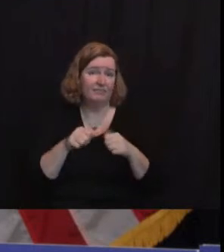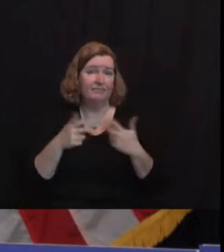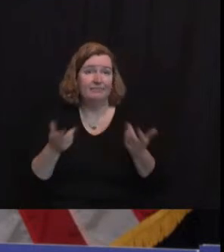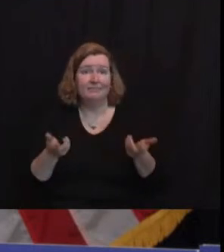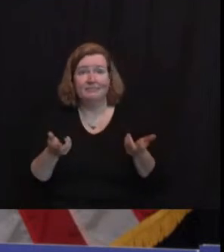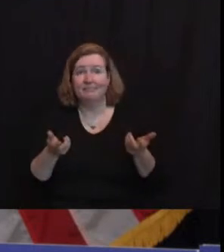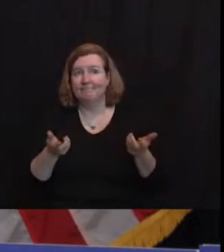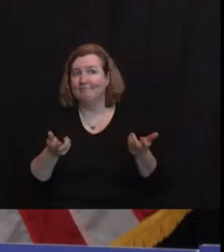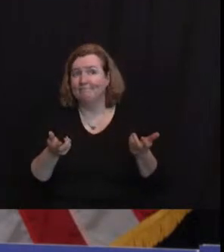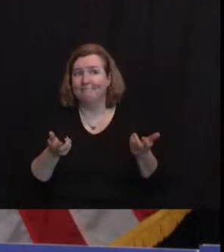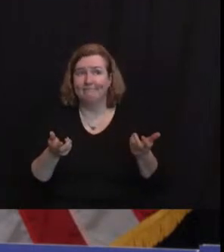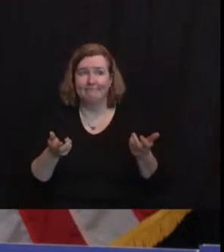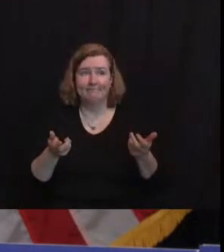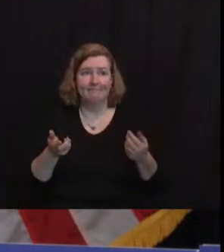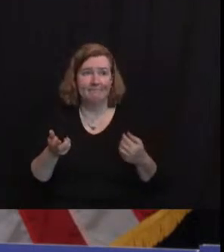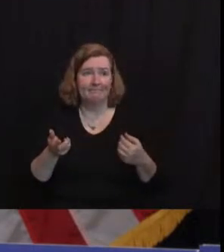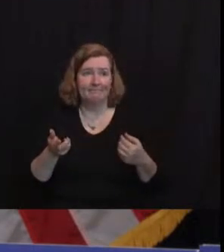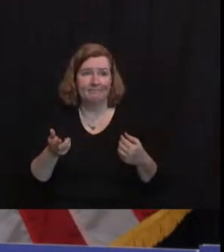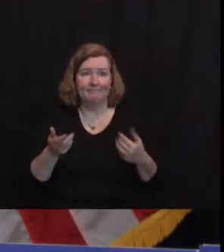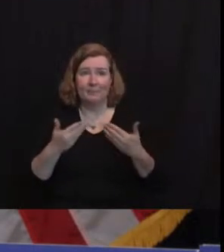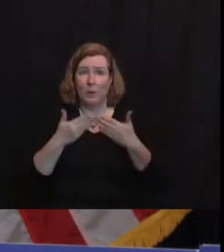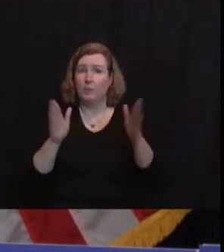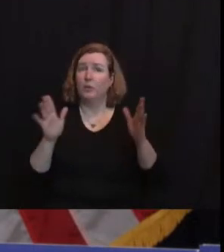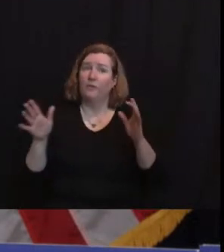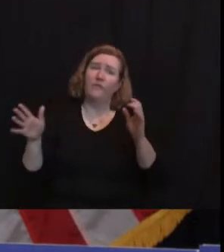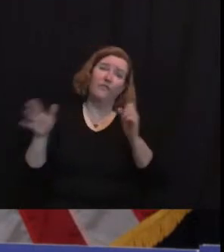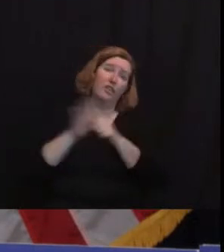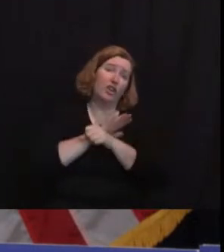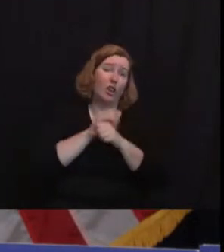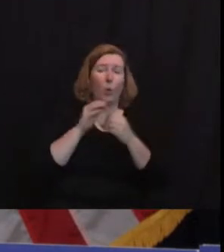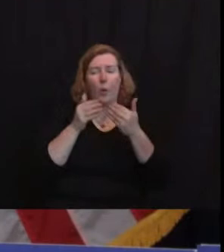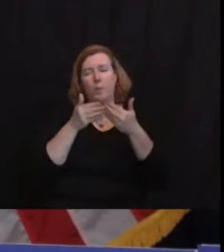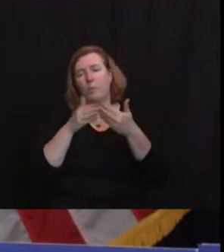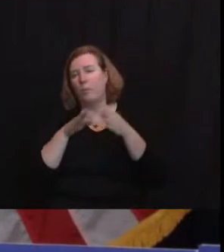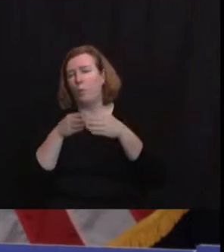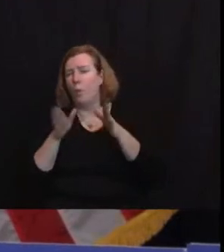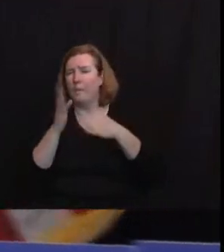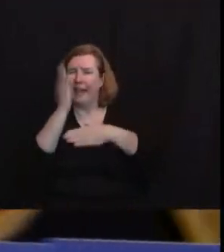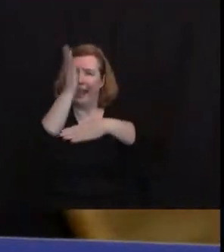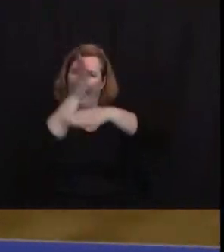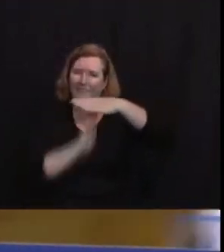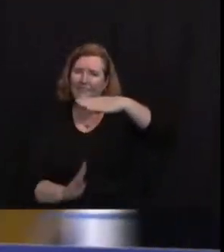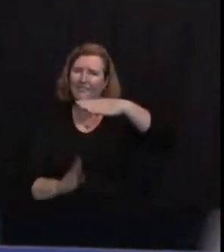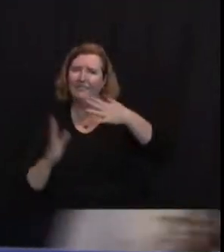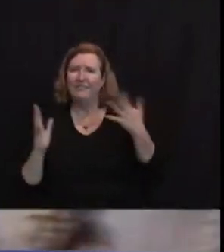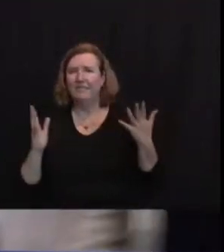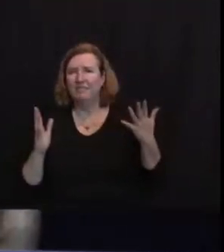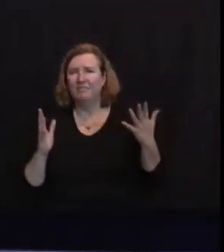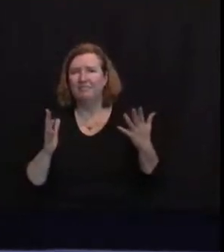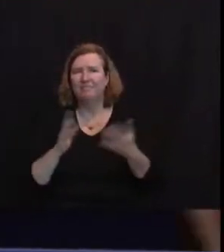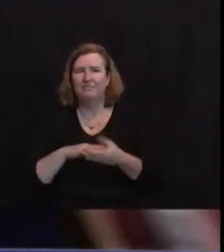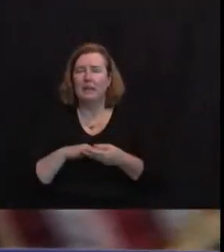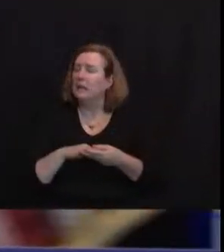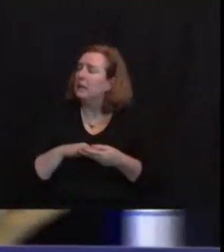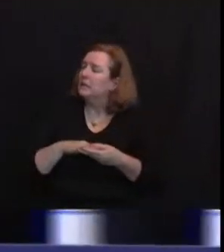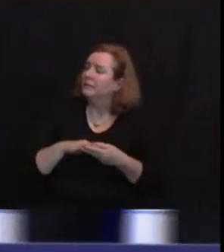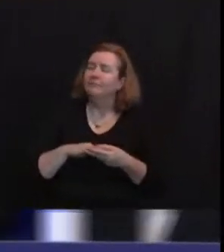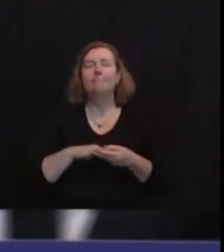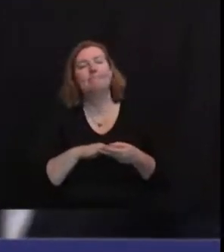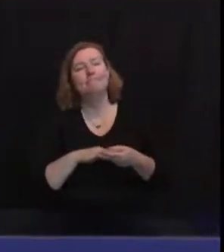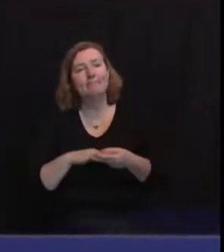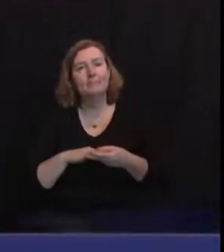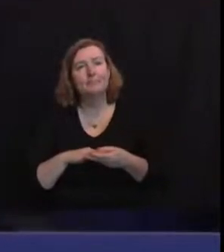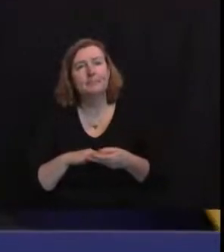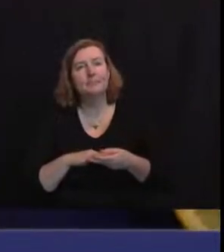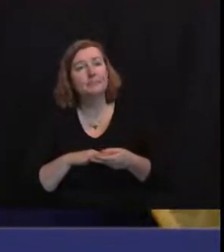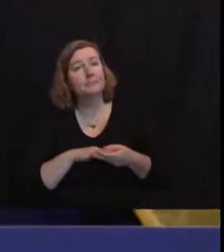can reopen fully or partially. I also think a very good part of that answer in particular is that this is going to be a gradual, whatever